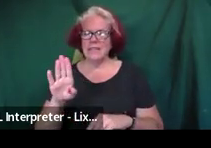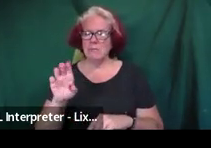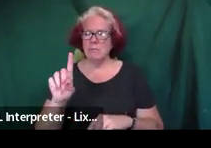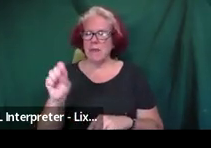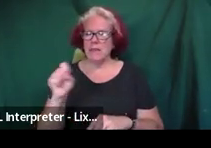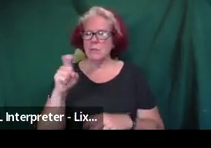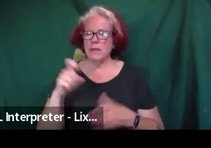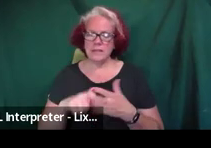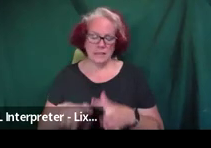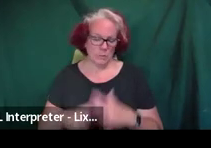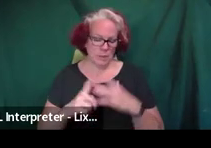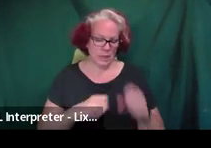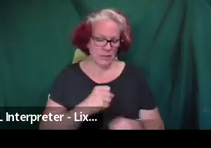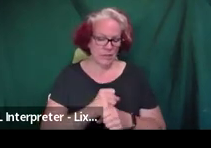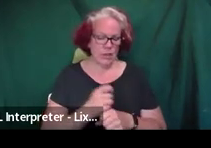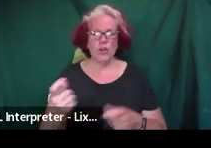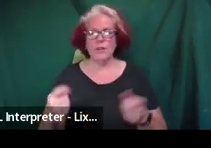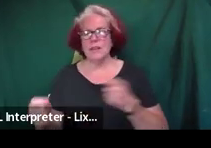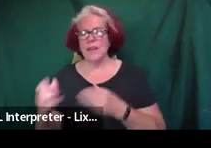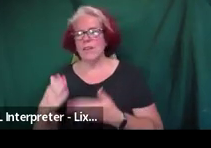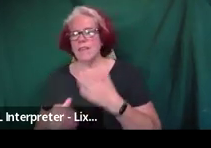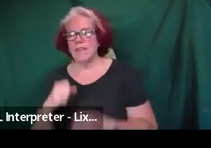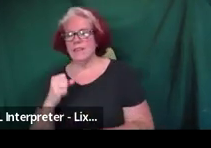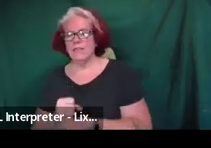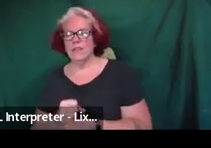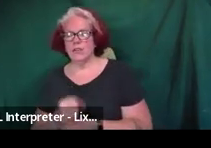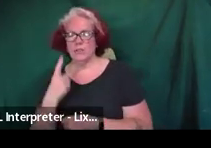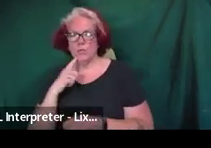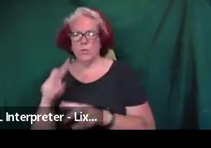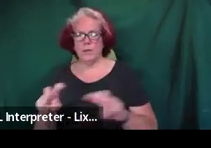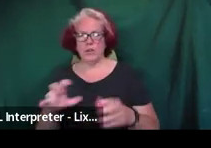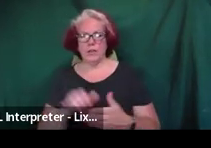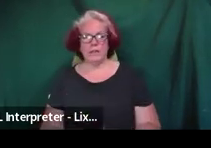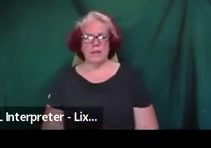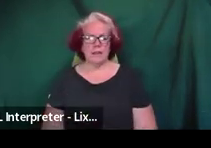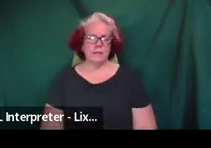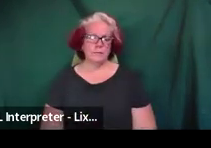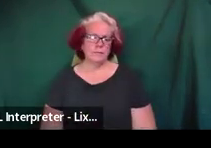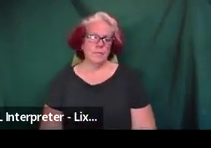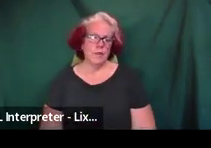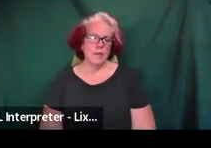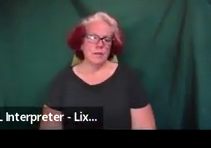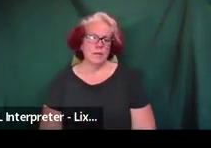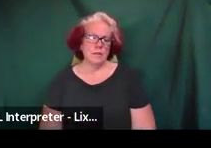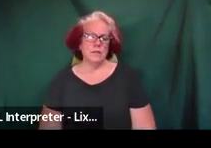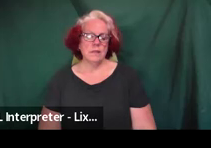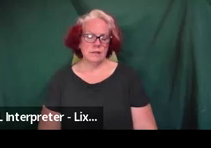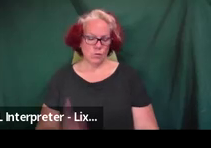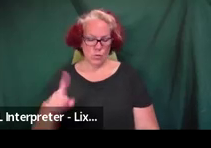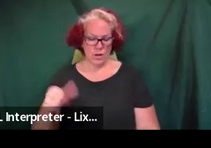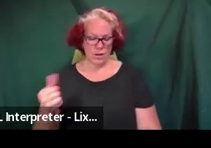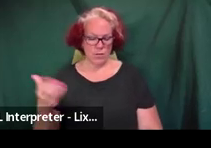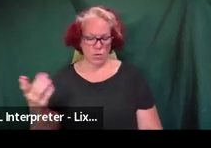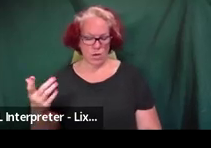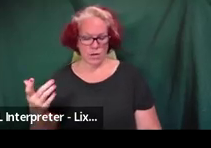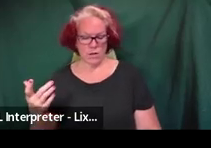as opposed to the end of the year. And so that's really what we'll be looking at. And then there was one other one in here that I